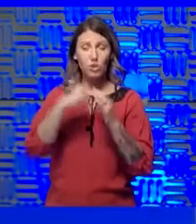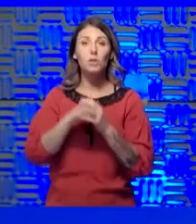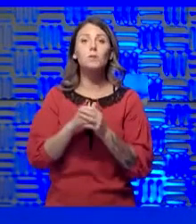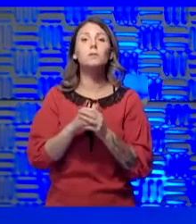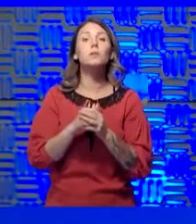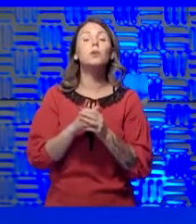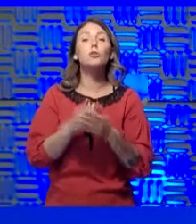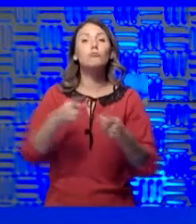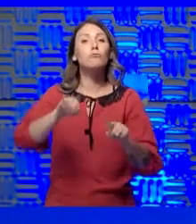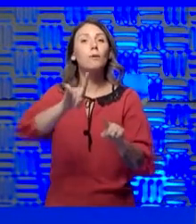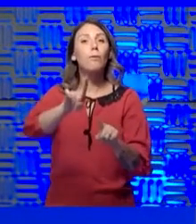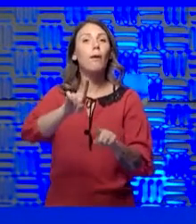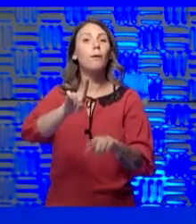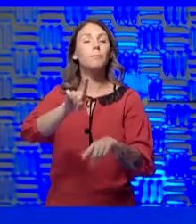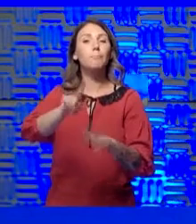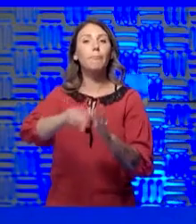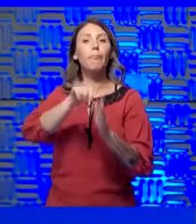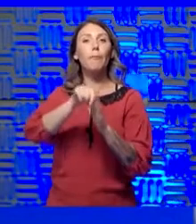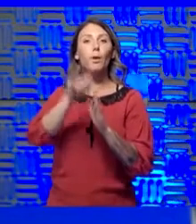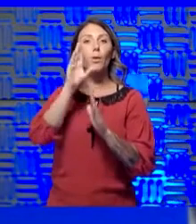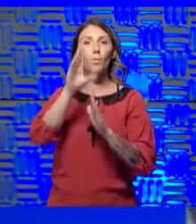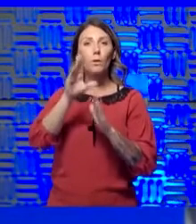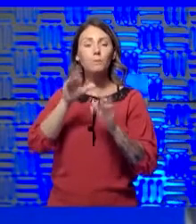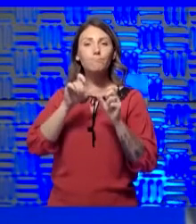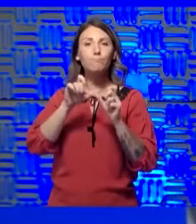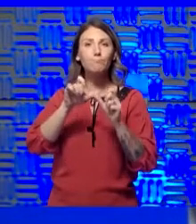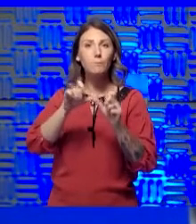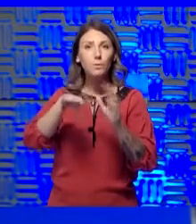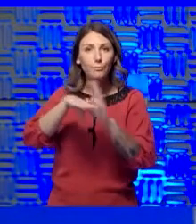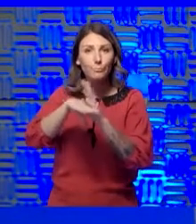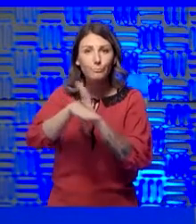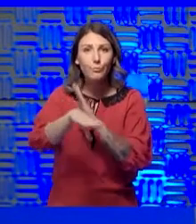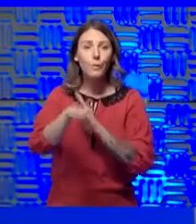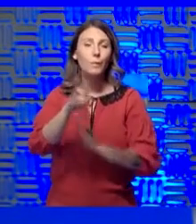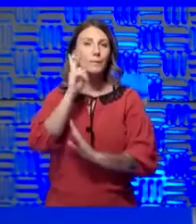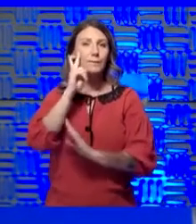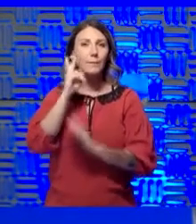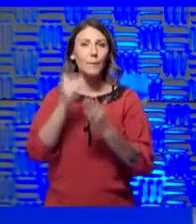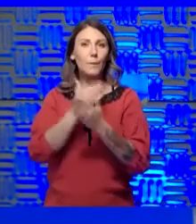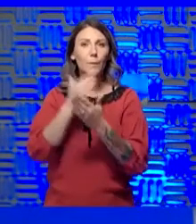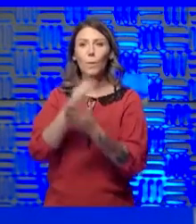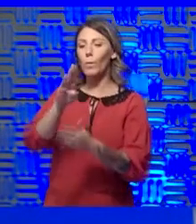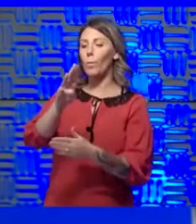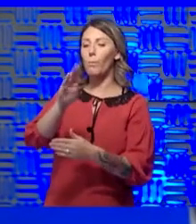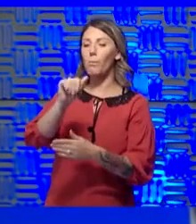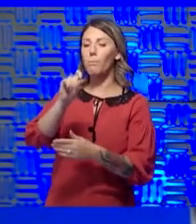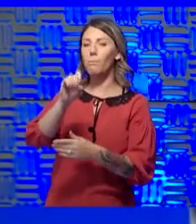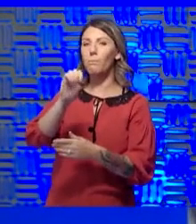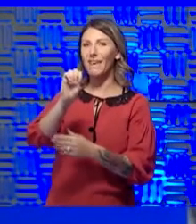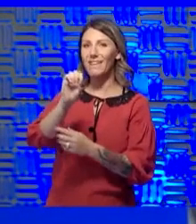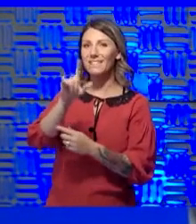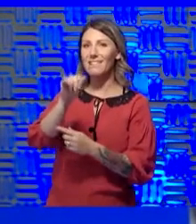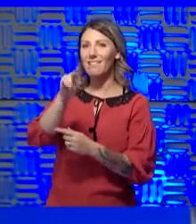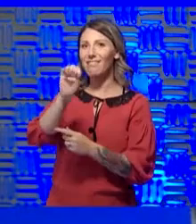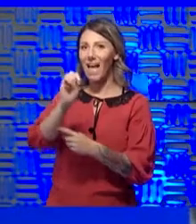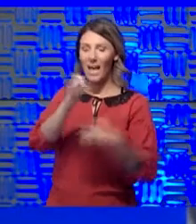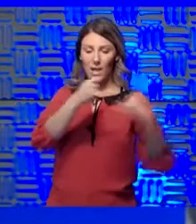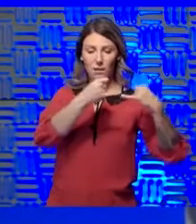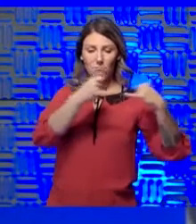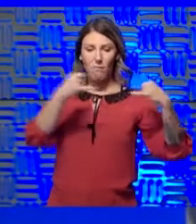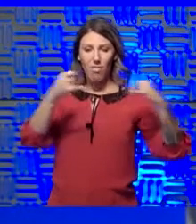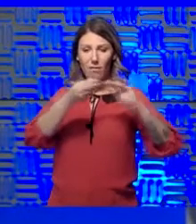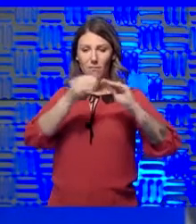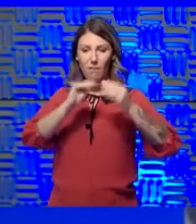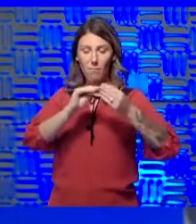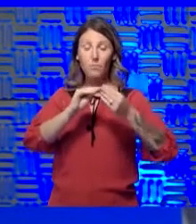that period. Hopefully they will continue to stay down. We'll see what our new baseline is. We expect a new baseline, but I would also like to mention that as we